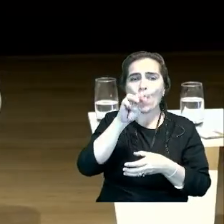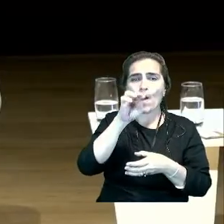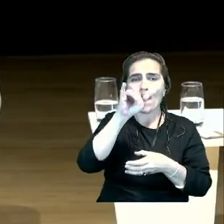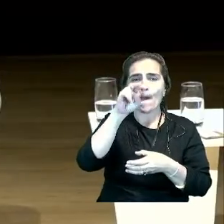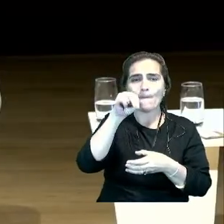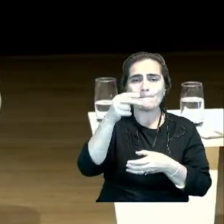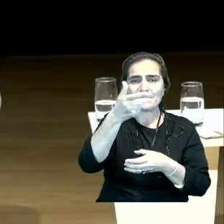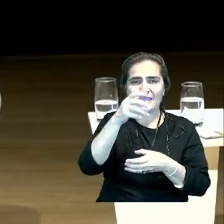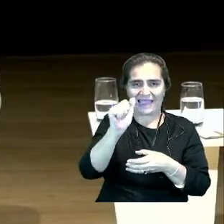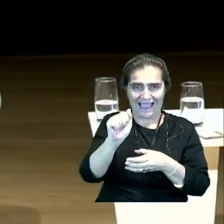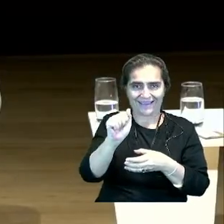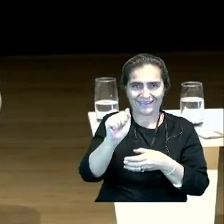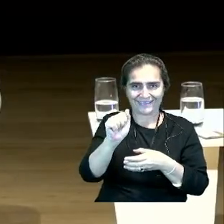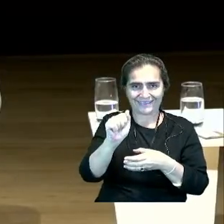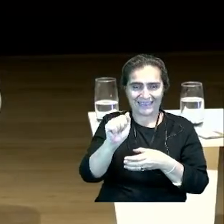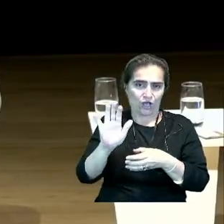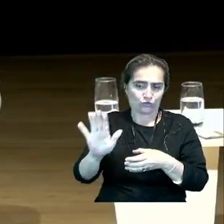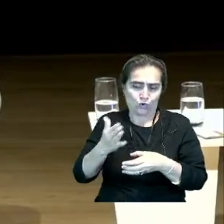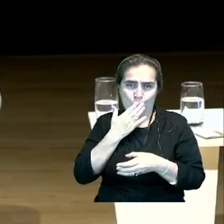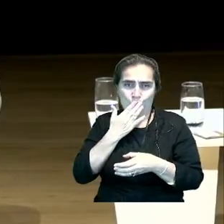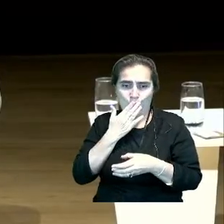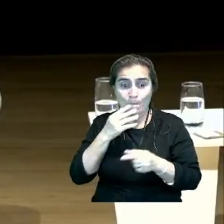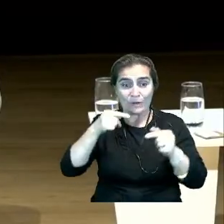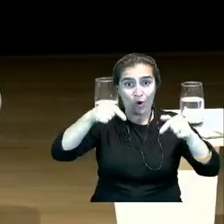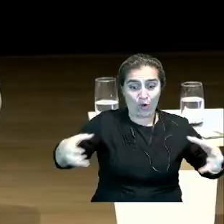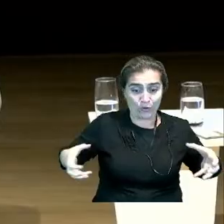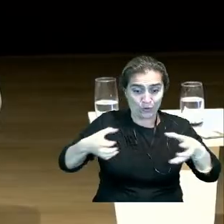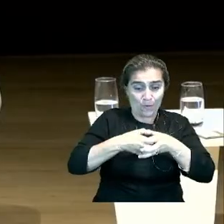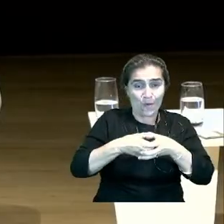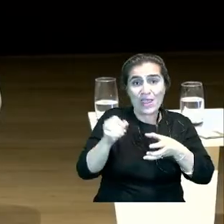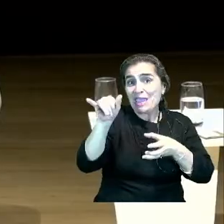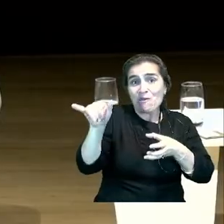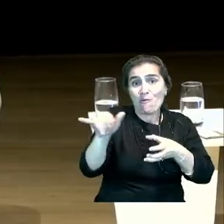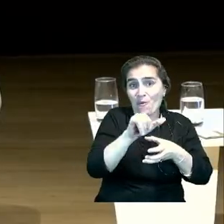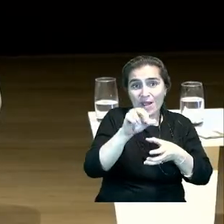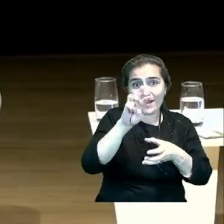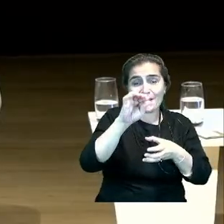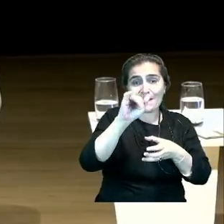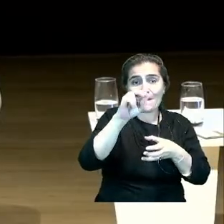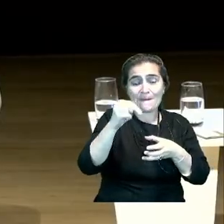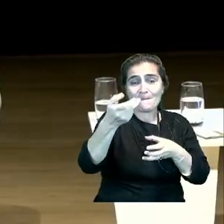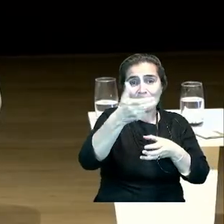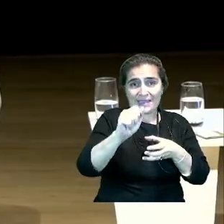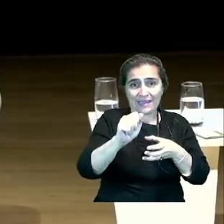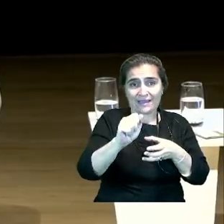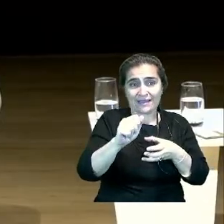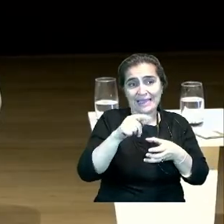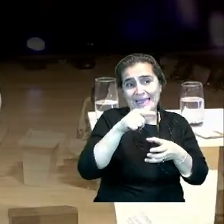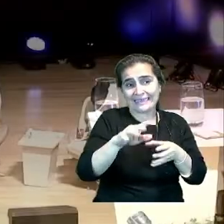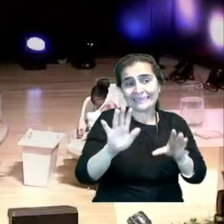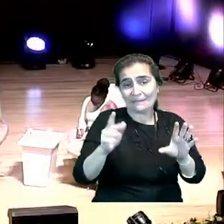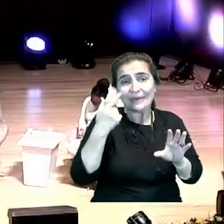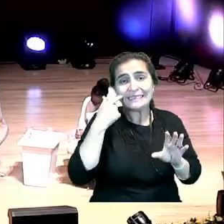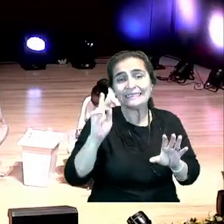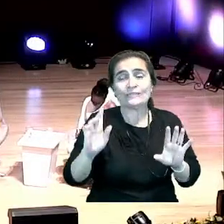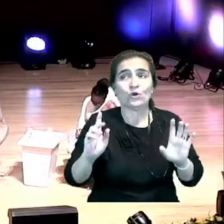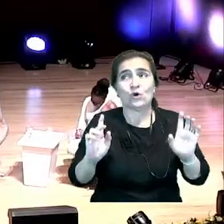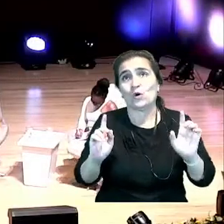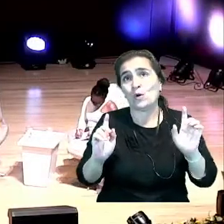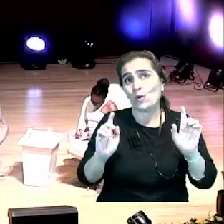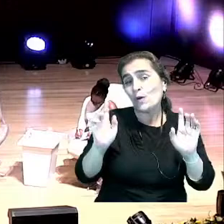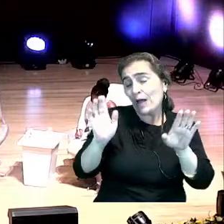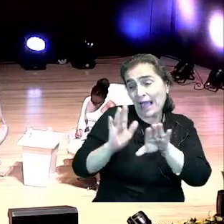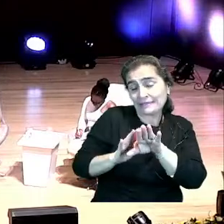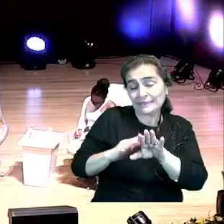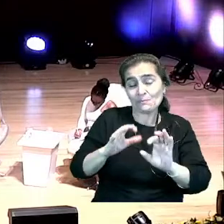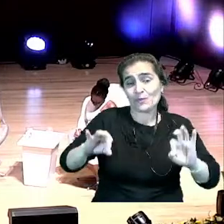you are creating here today is a Minga. We're gathered here today from all parts of the country to celebrate this. That is the